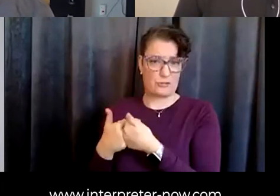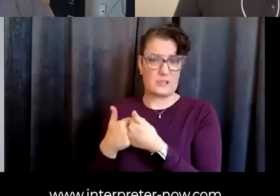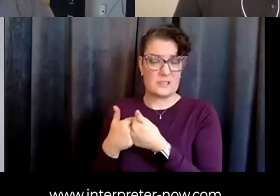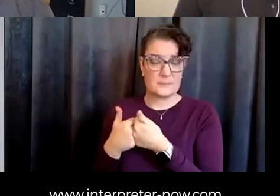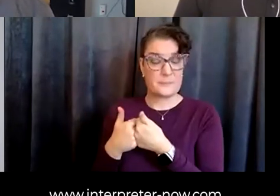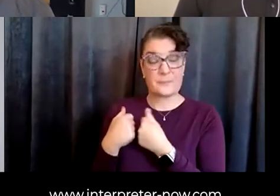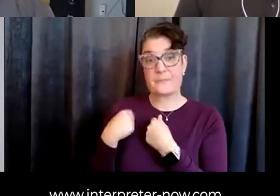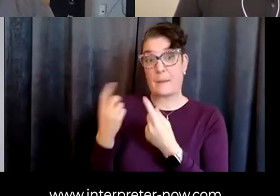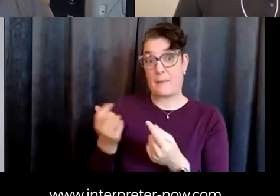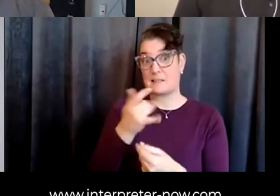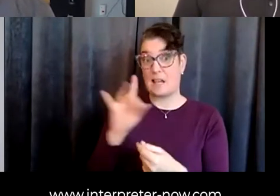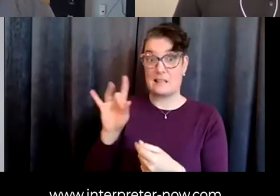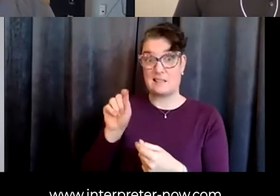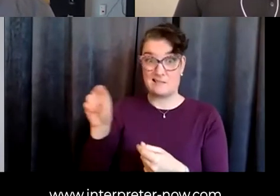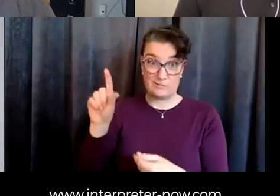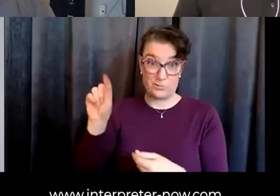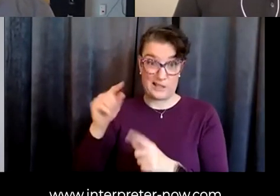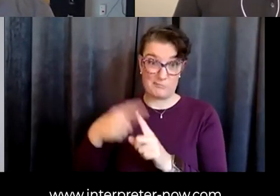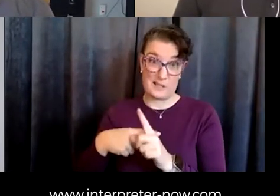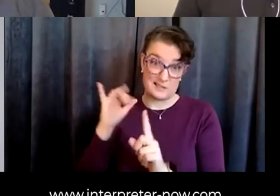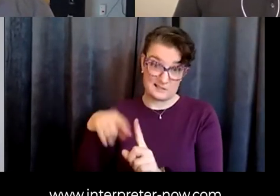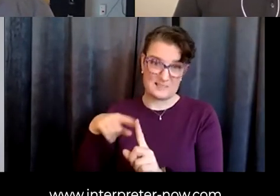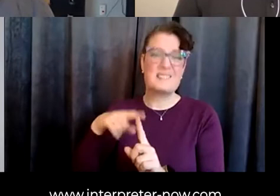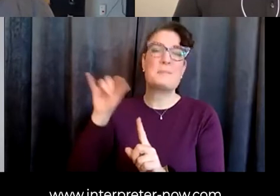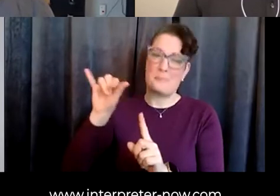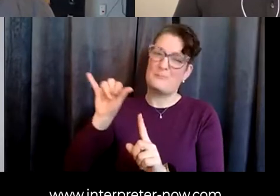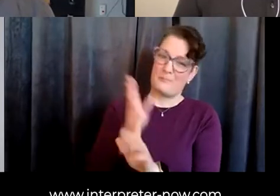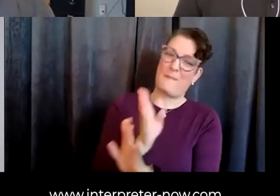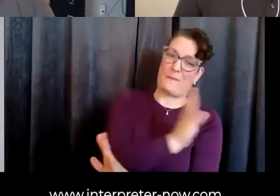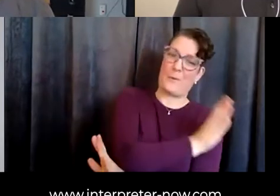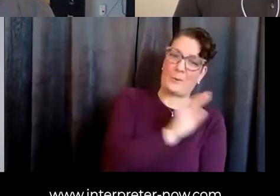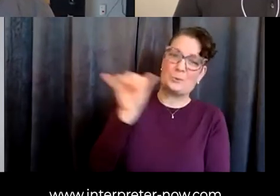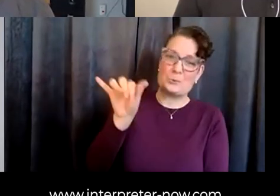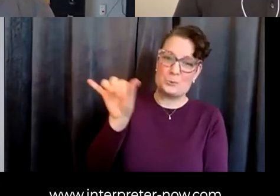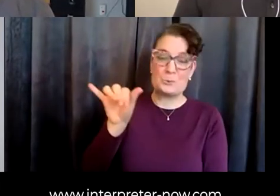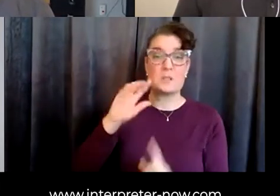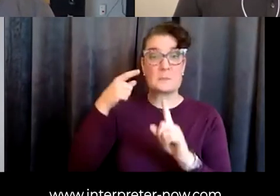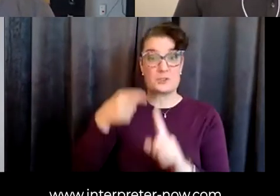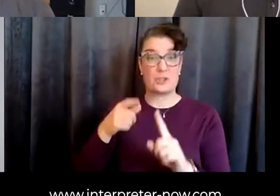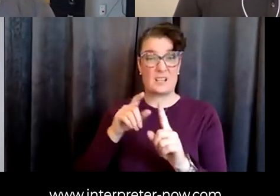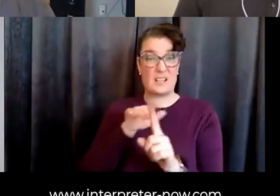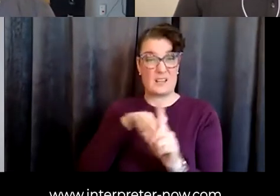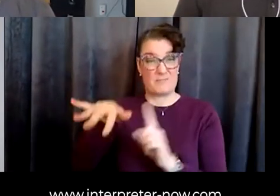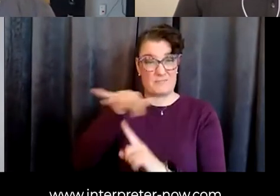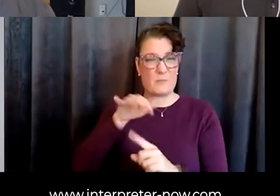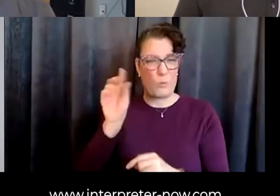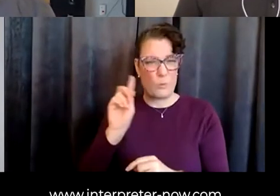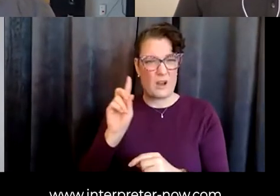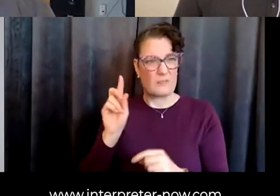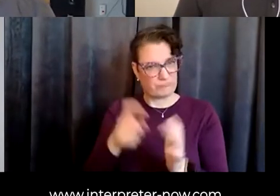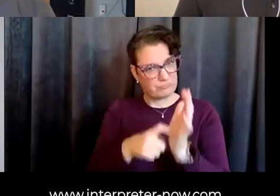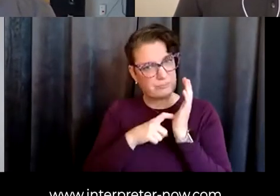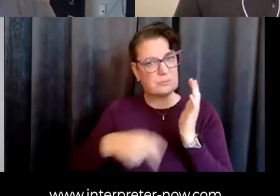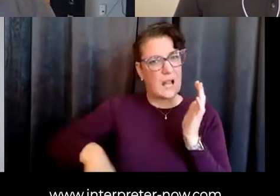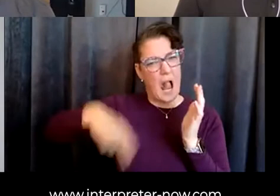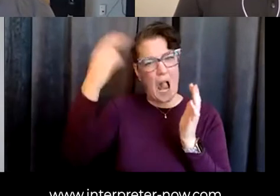past 18 to 20 months, but even before that, particularly in environments that do really demand high performance, I